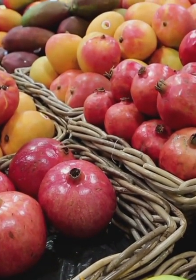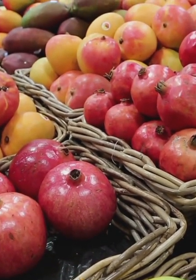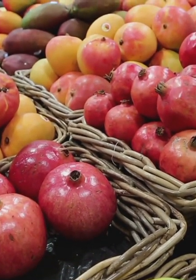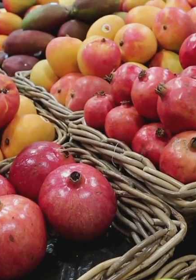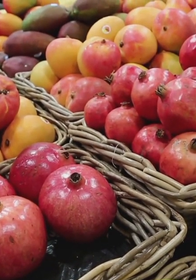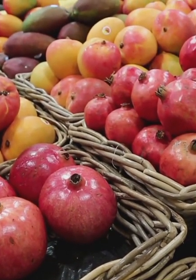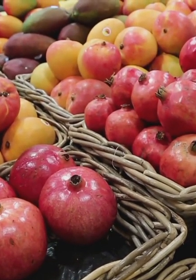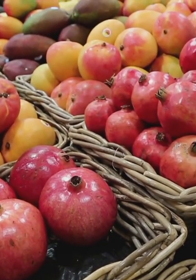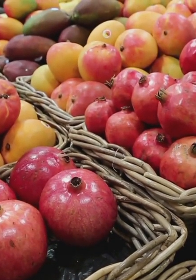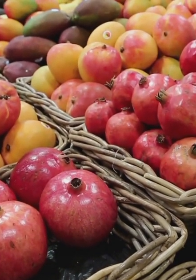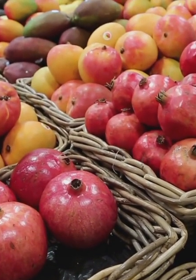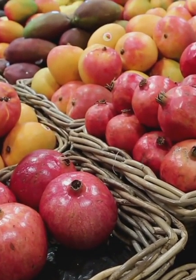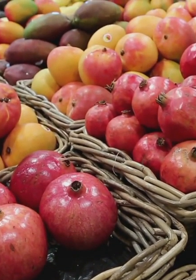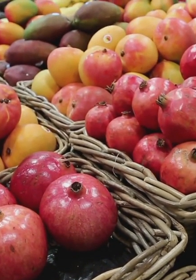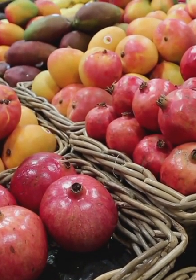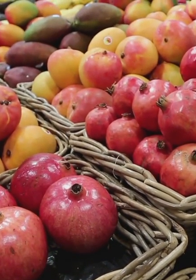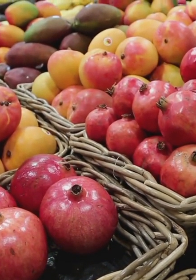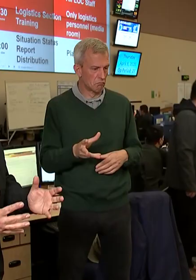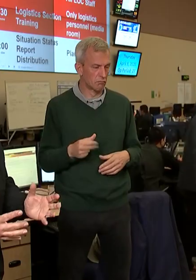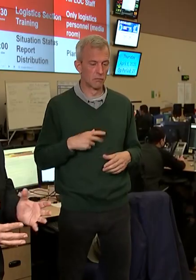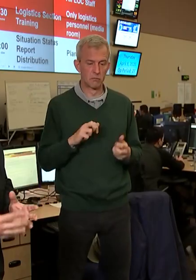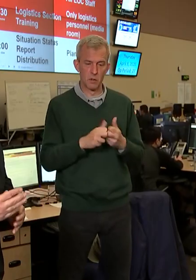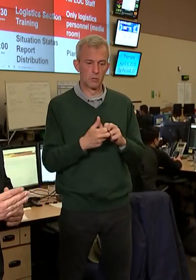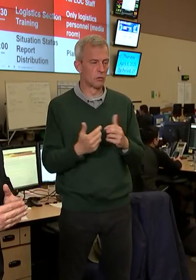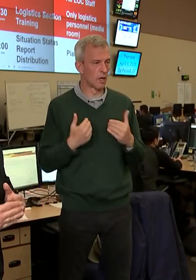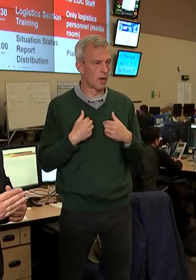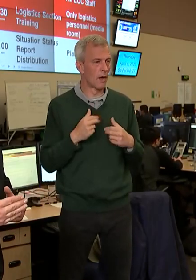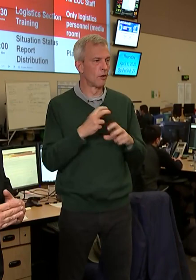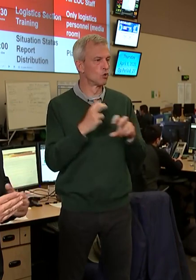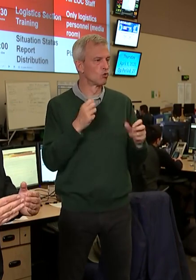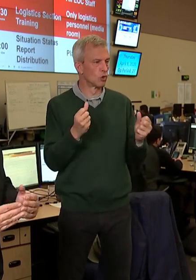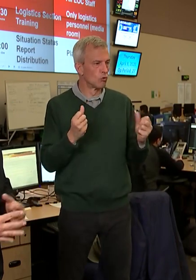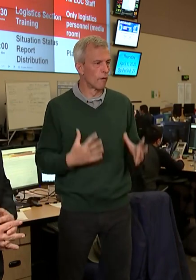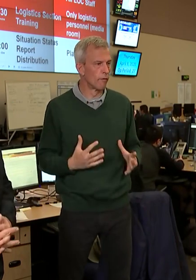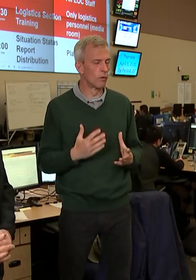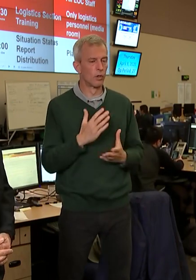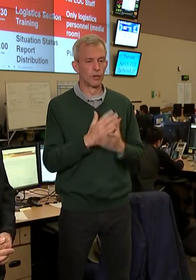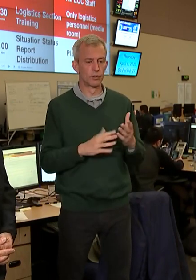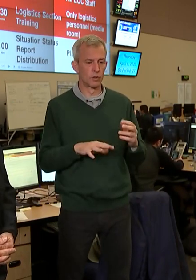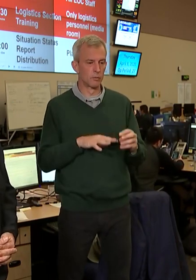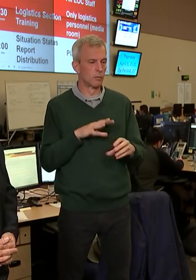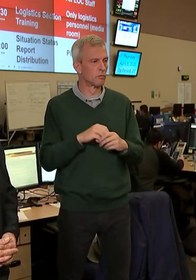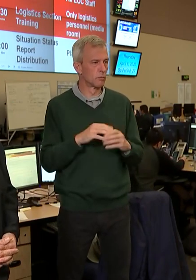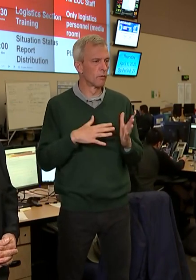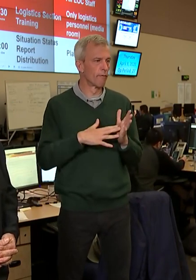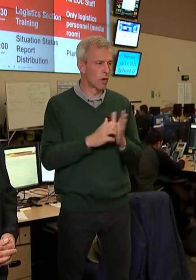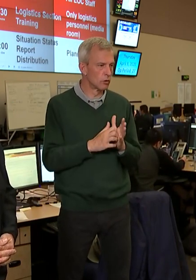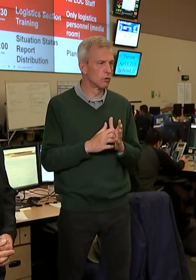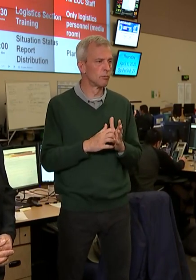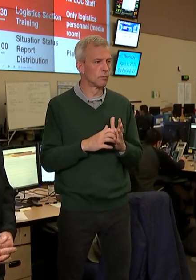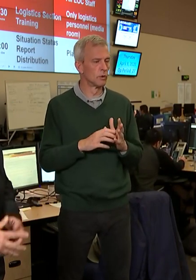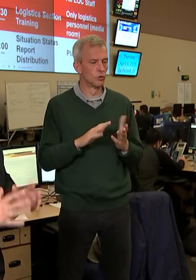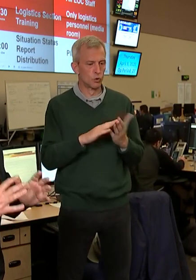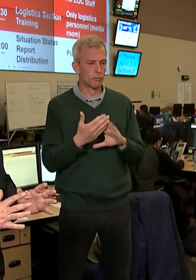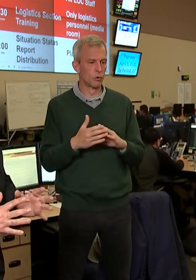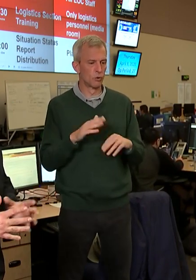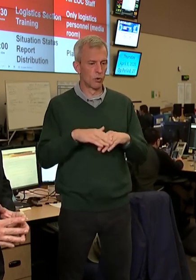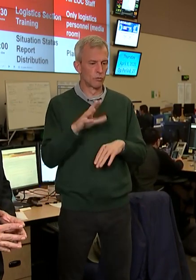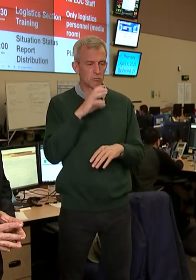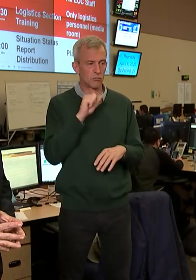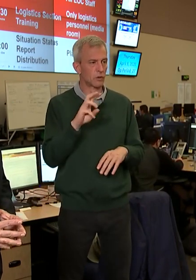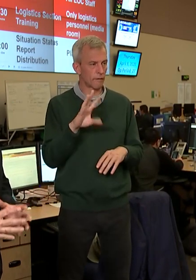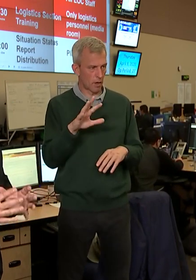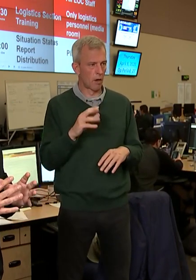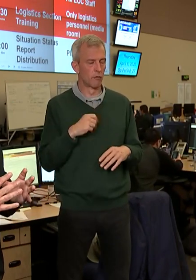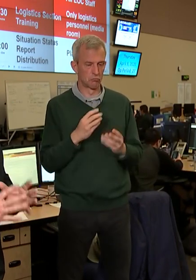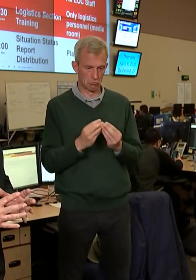fine. Right. The issue they had, their truck drivers, some of them were part of the vulnerable population, over 65. They addressed